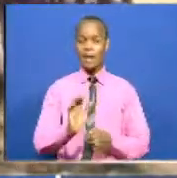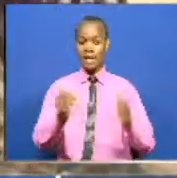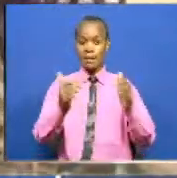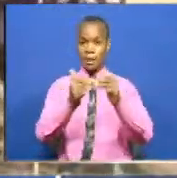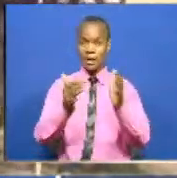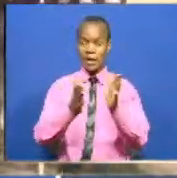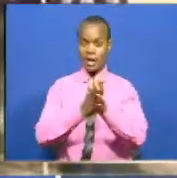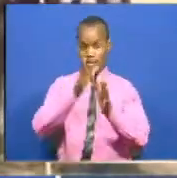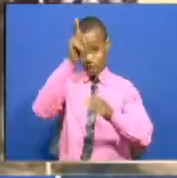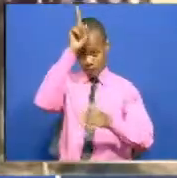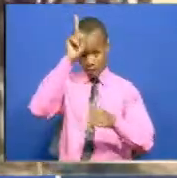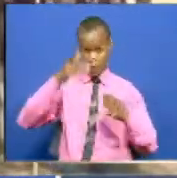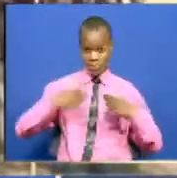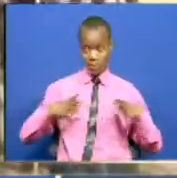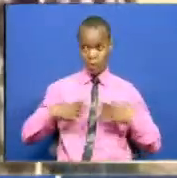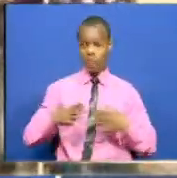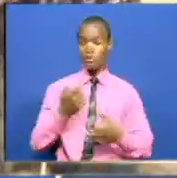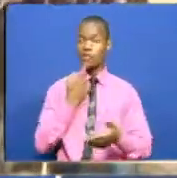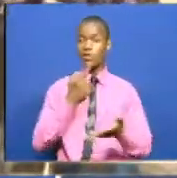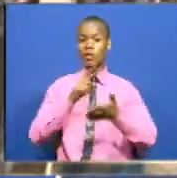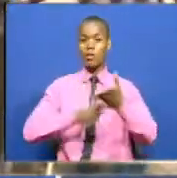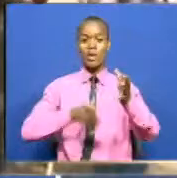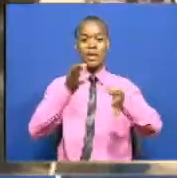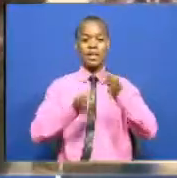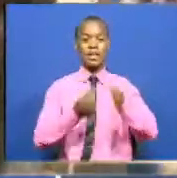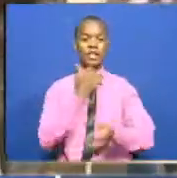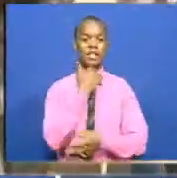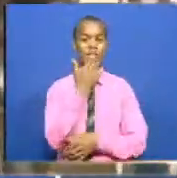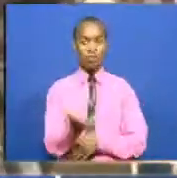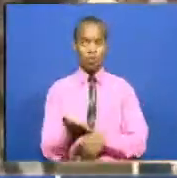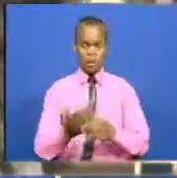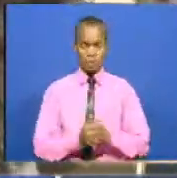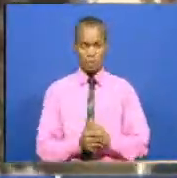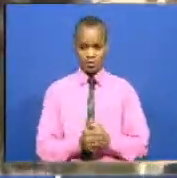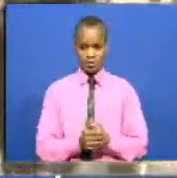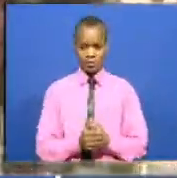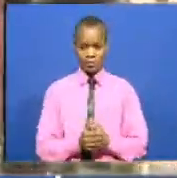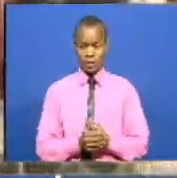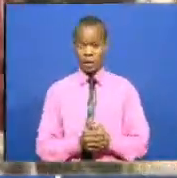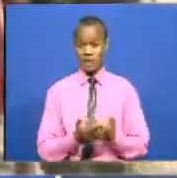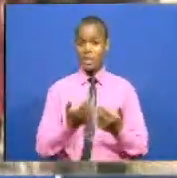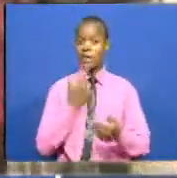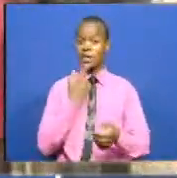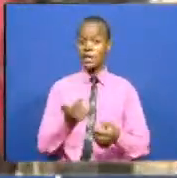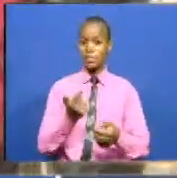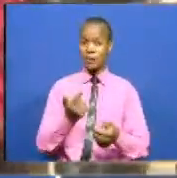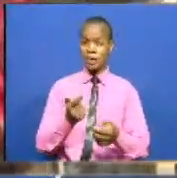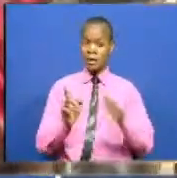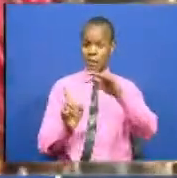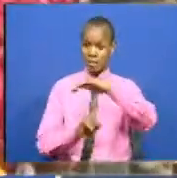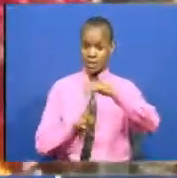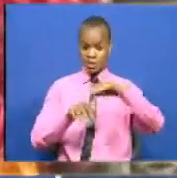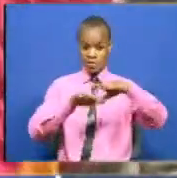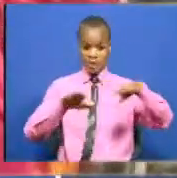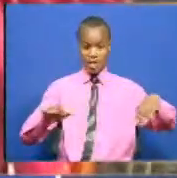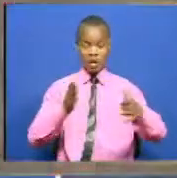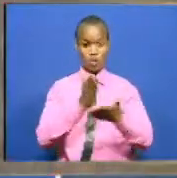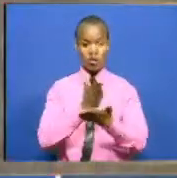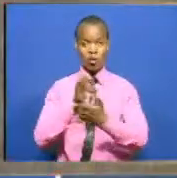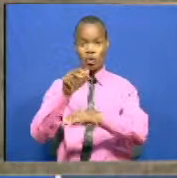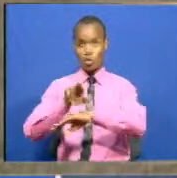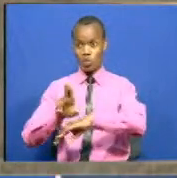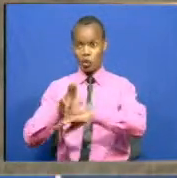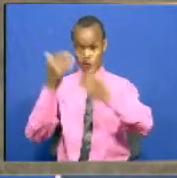decried injustice in their quest to seek protection. They claim that the Minister of Lands has been frustrating them through the judicial process